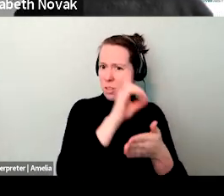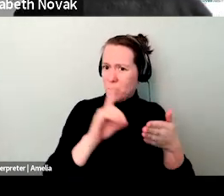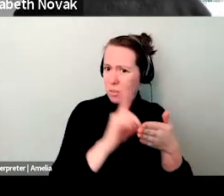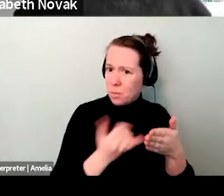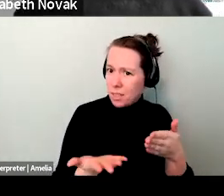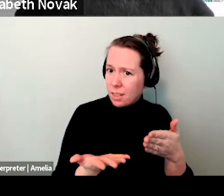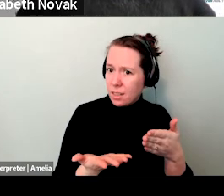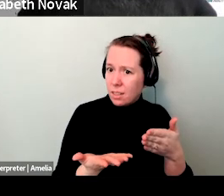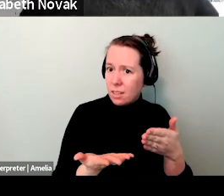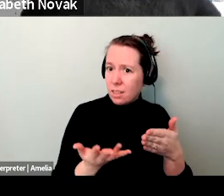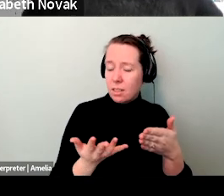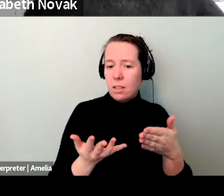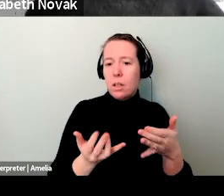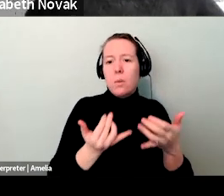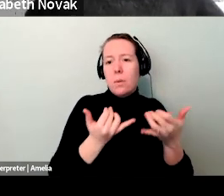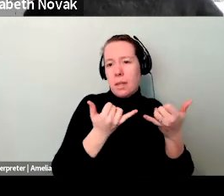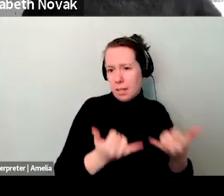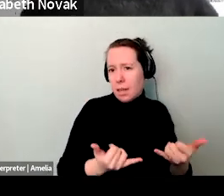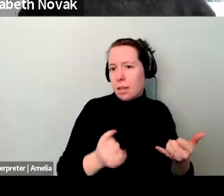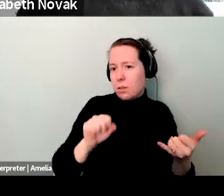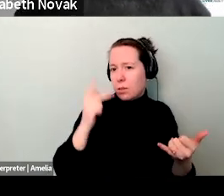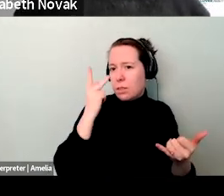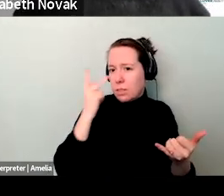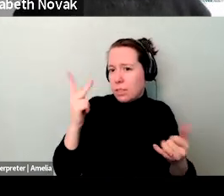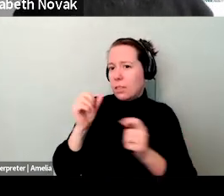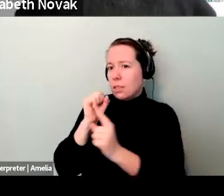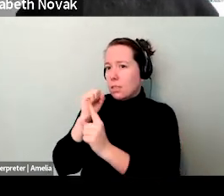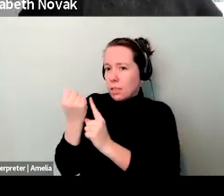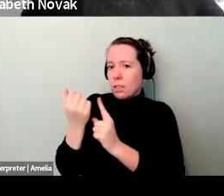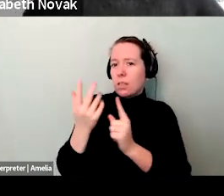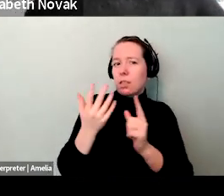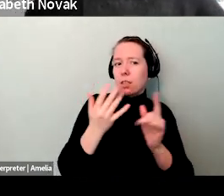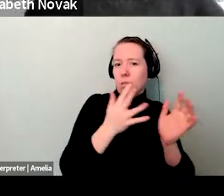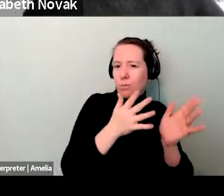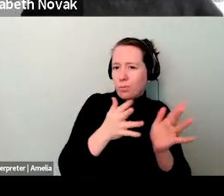of moving away from the stigmatization,